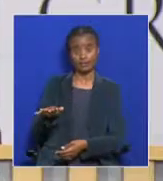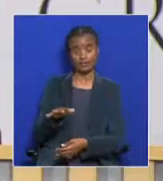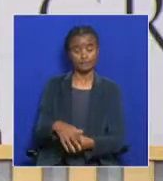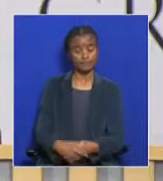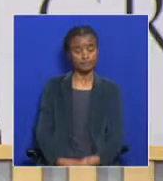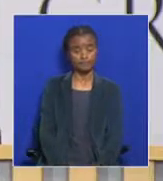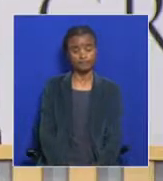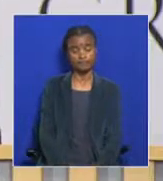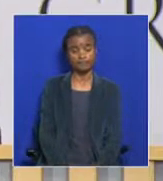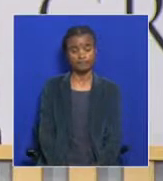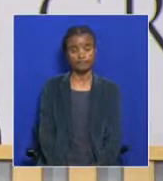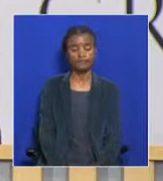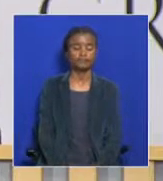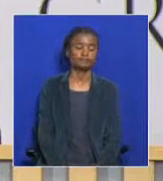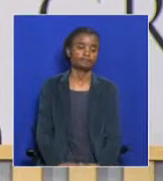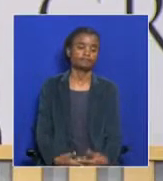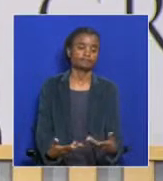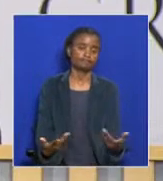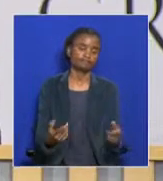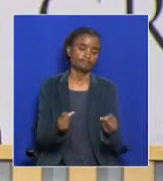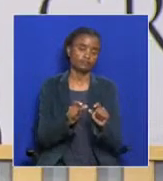Commissioner, I